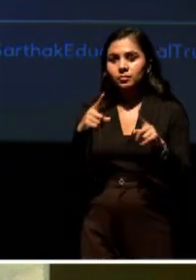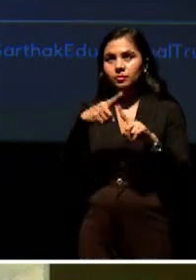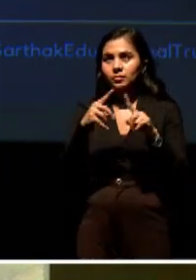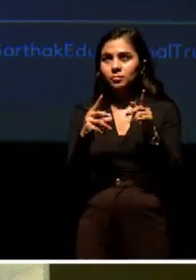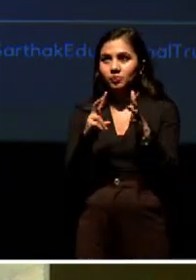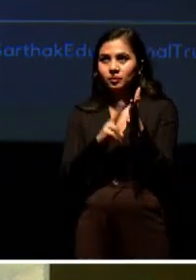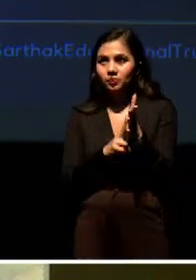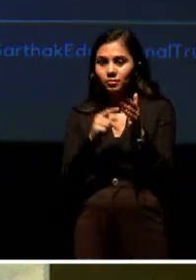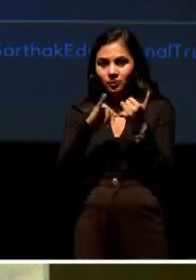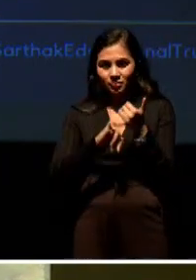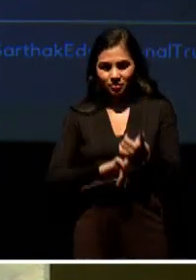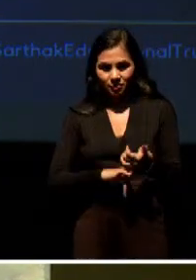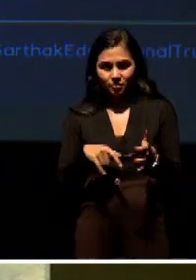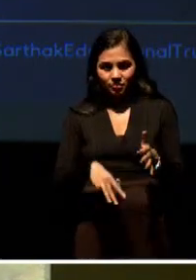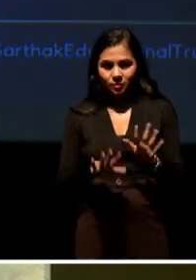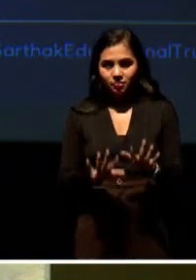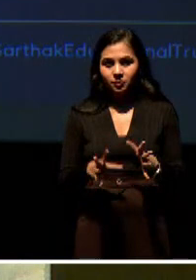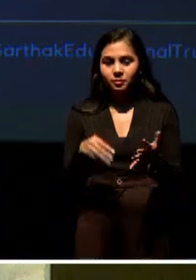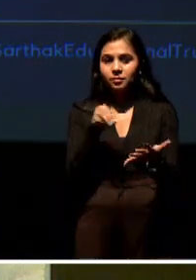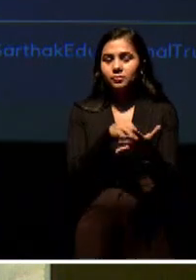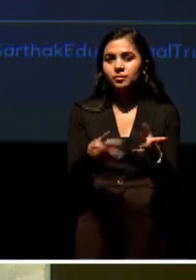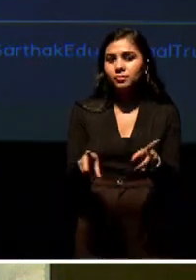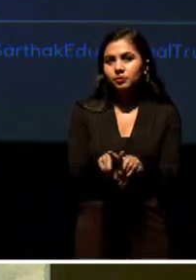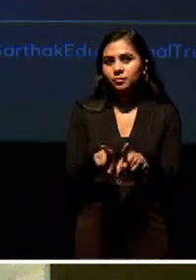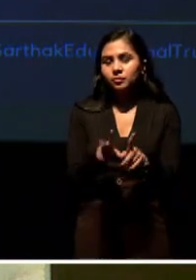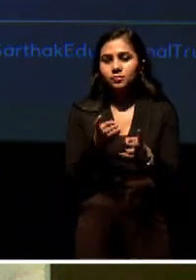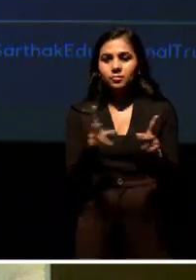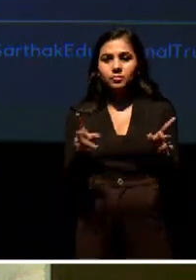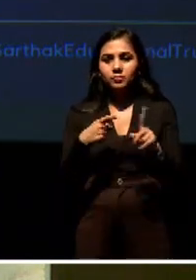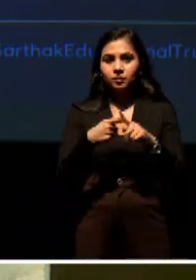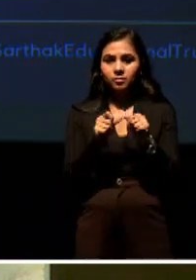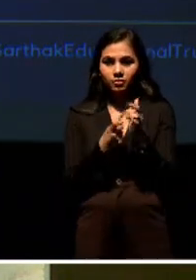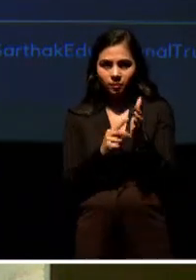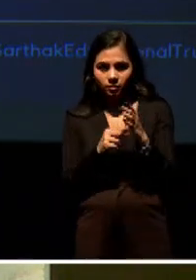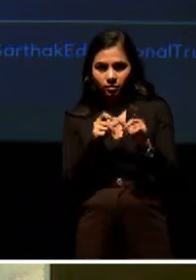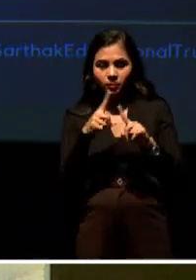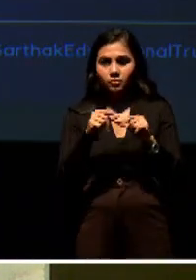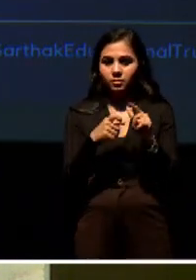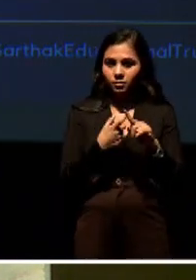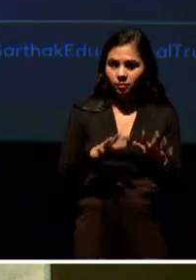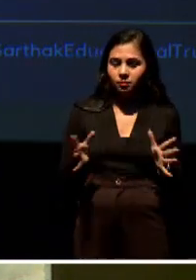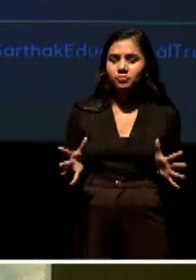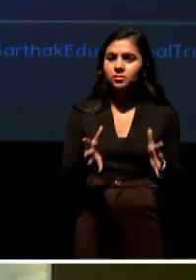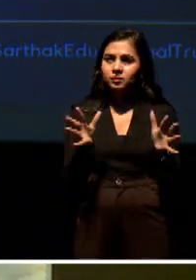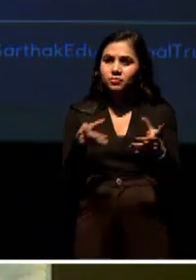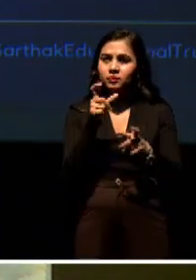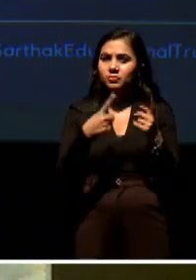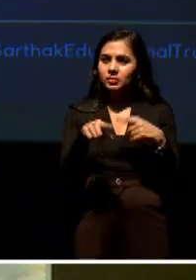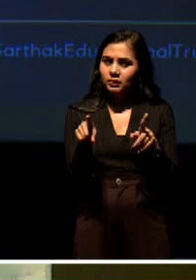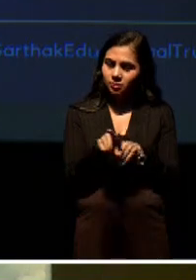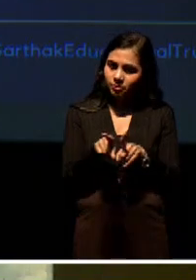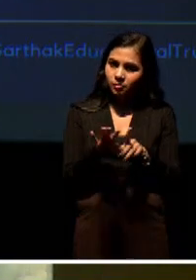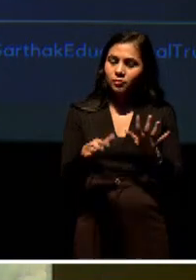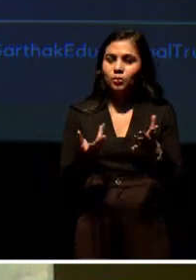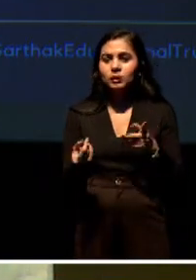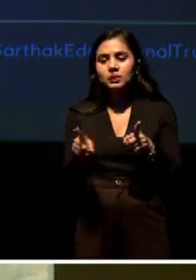he or she is talking only in terms of Tamil, somebody coming from Karnataka talking in Kannada. So we encourage that thing, but at the same time,